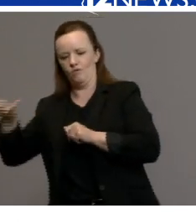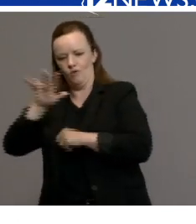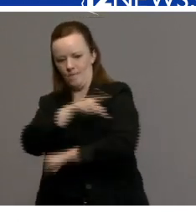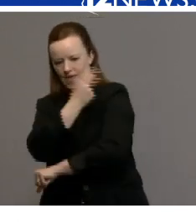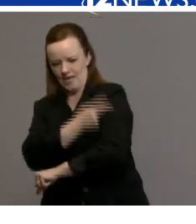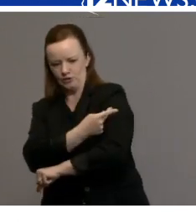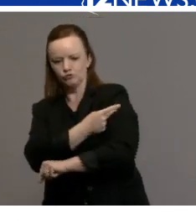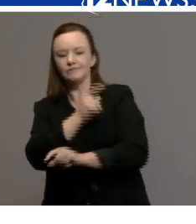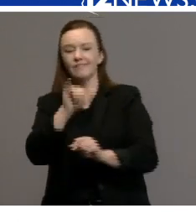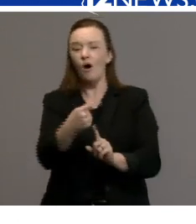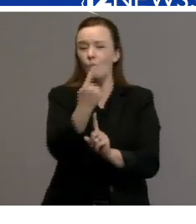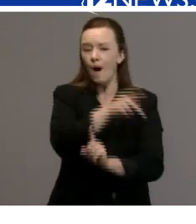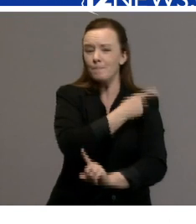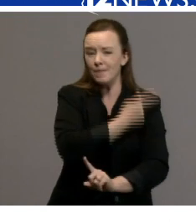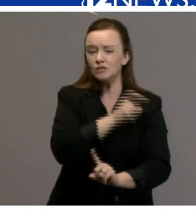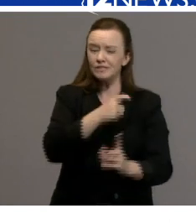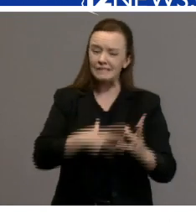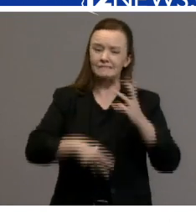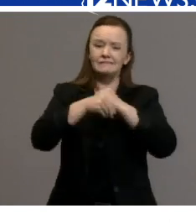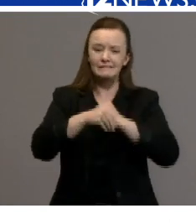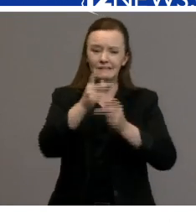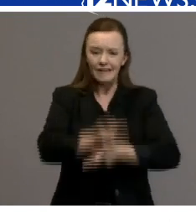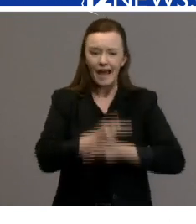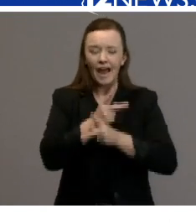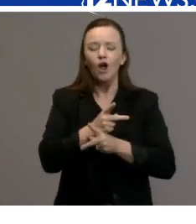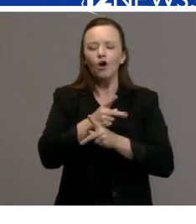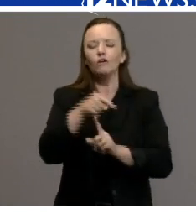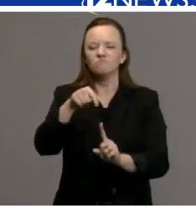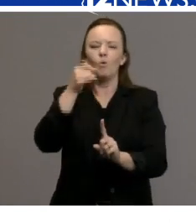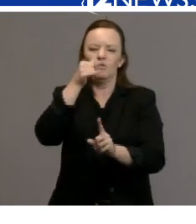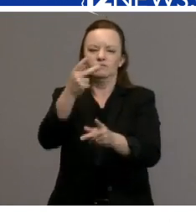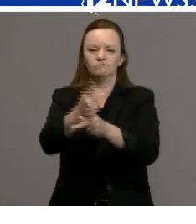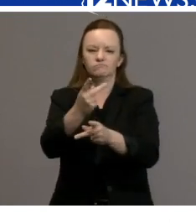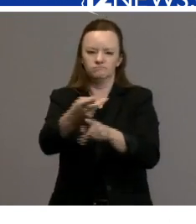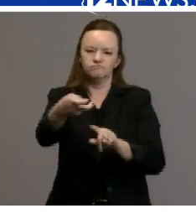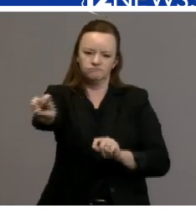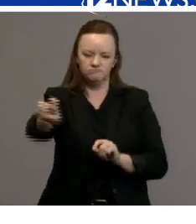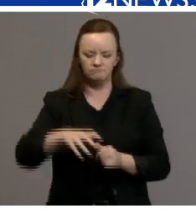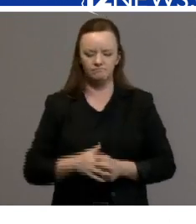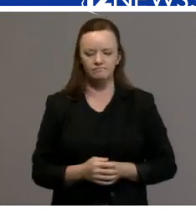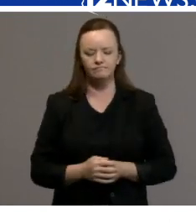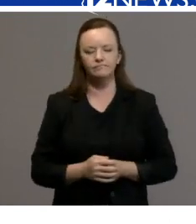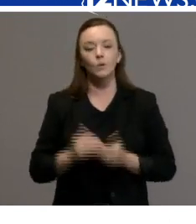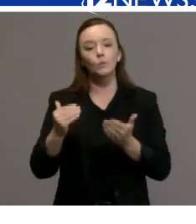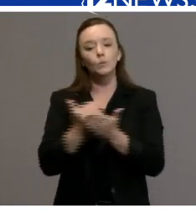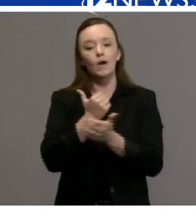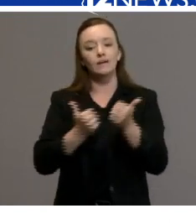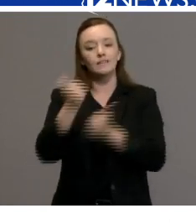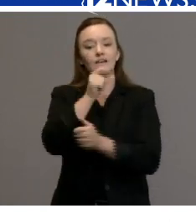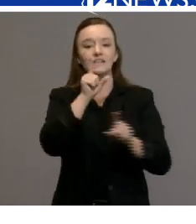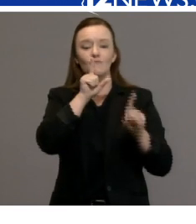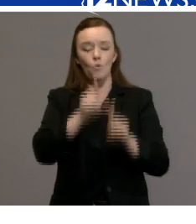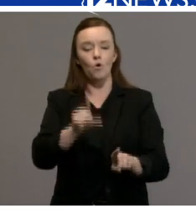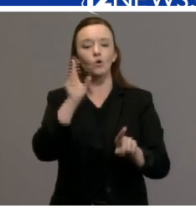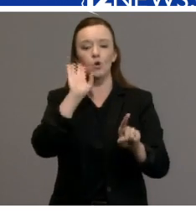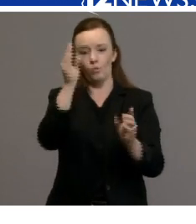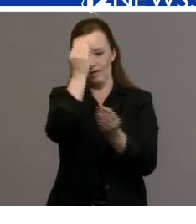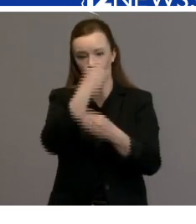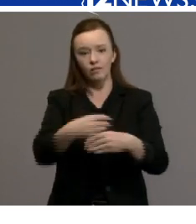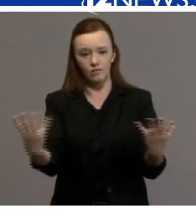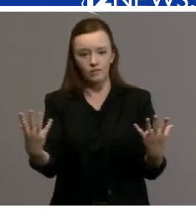There's an executive order that that will be released that requires the hospitals to actually utilize this. This actually